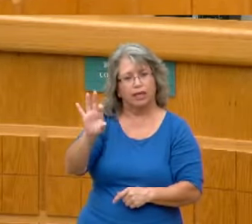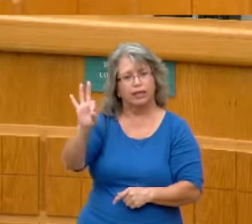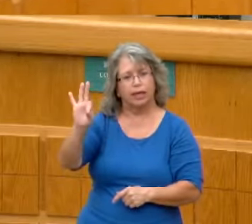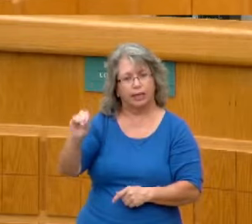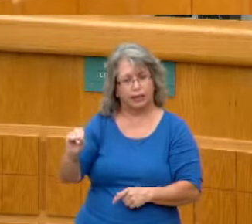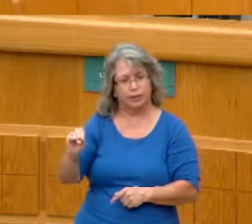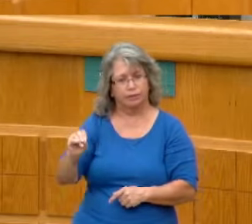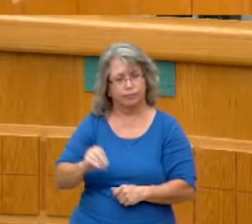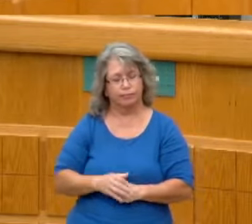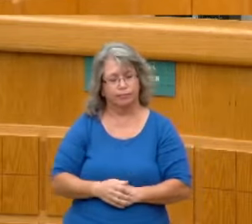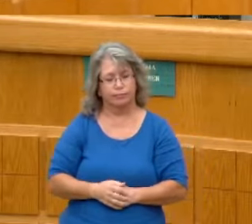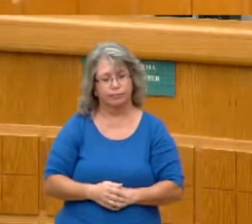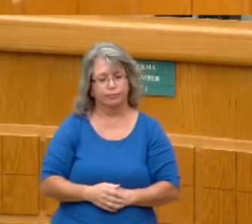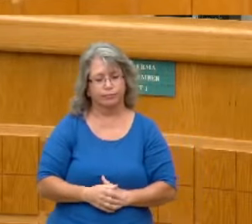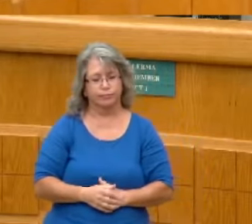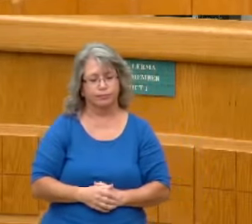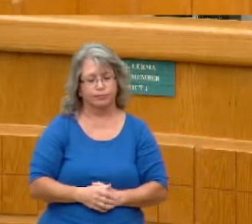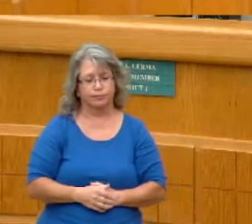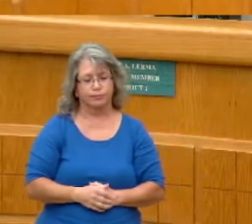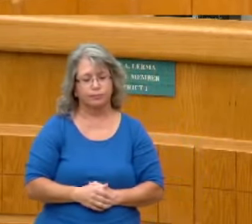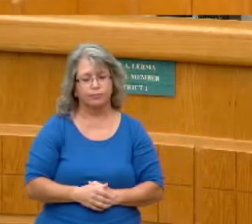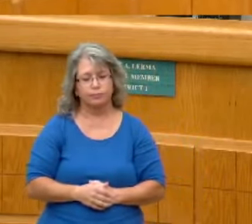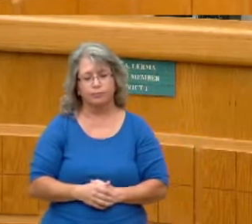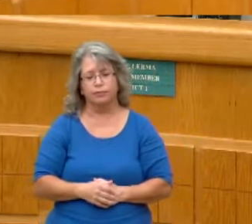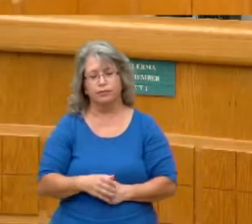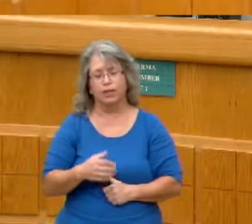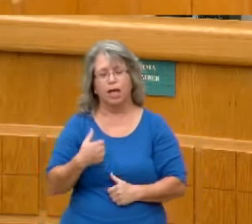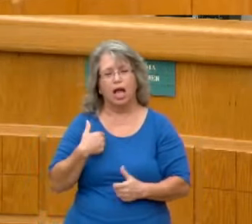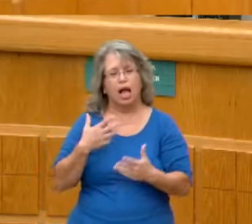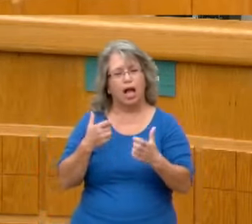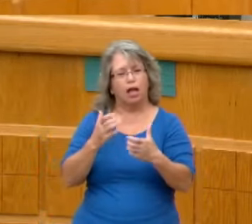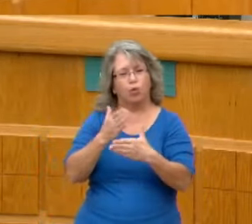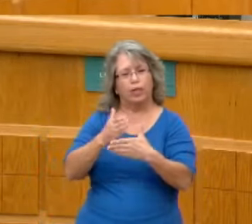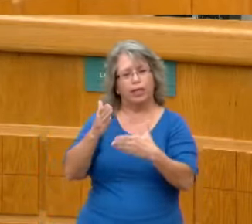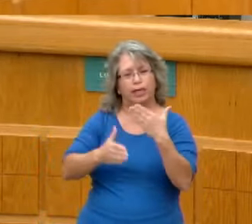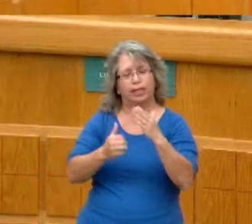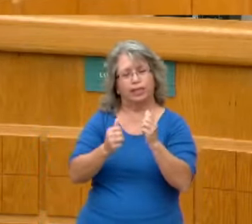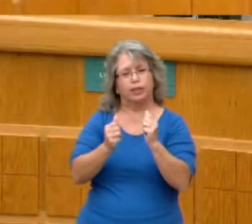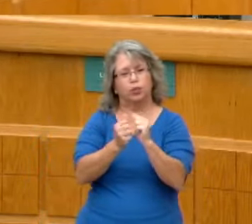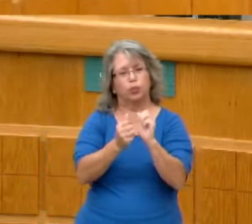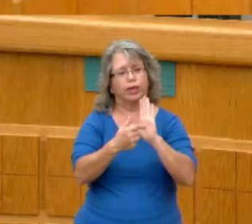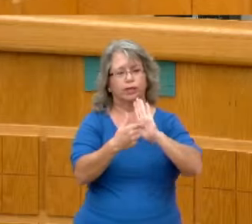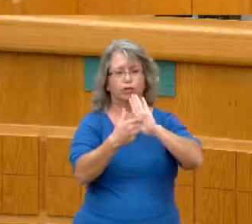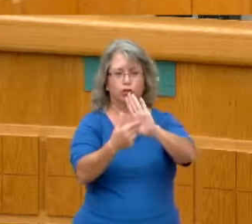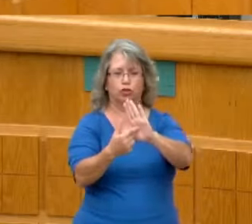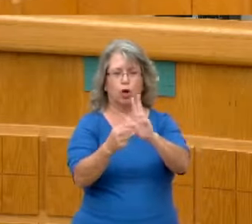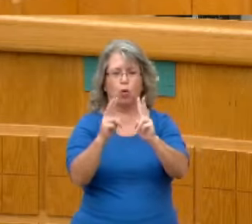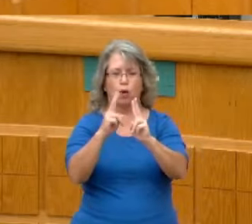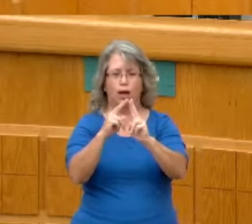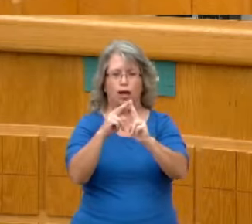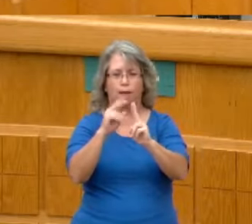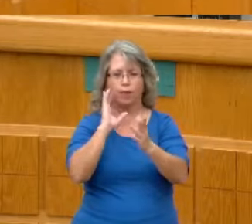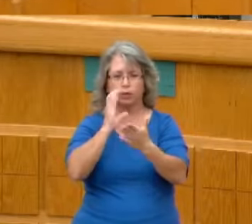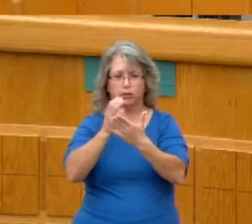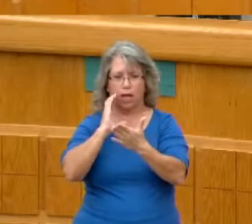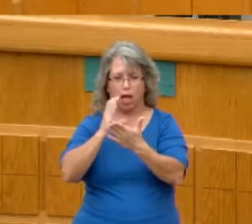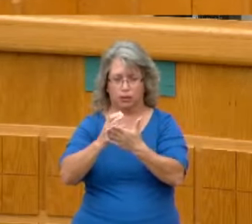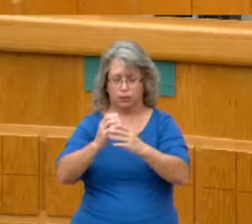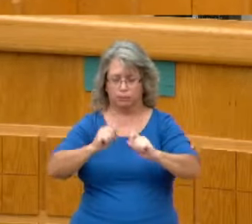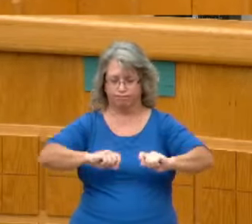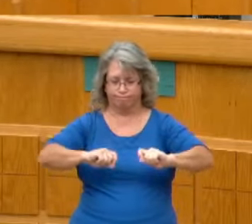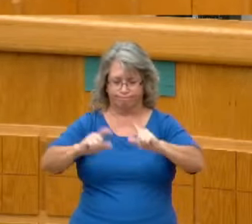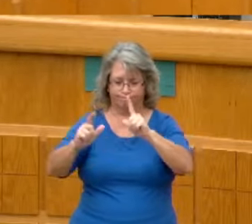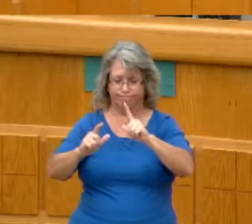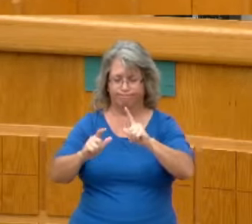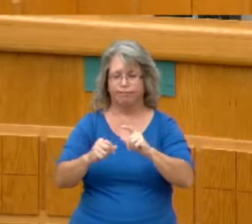1-800-742-5990. So I wanted to end by showing you the slides that I showed you last week. And so the first